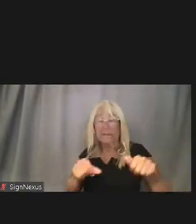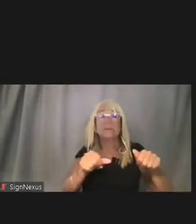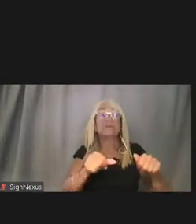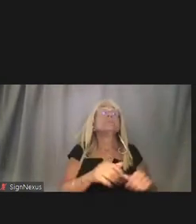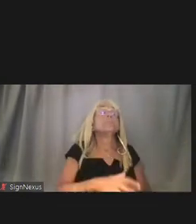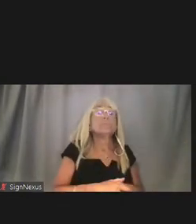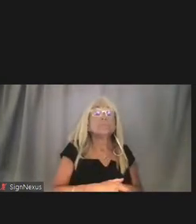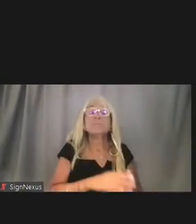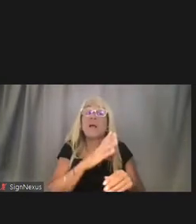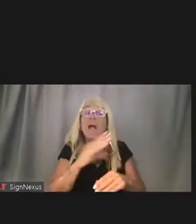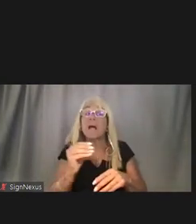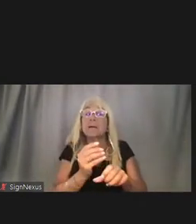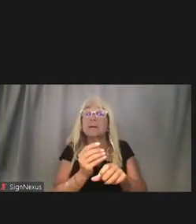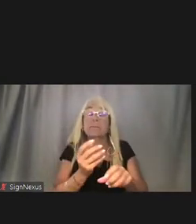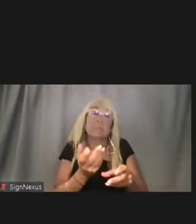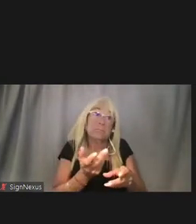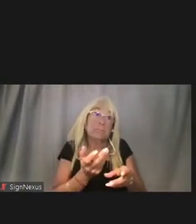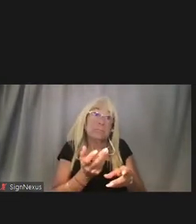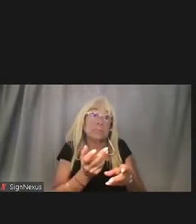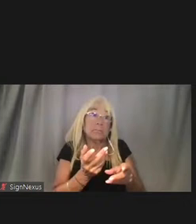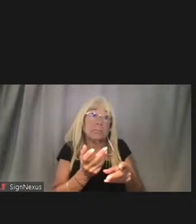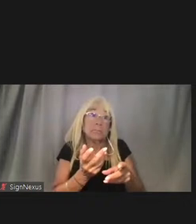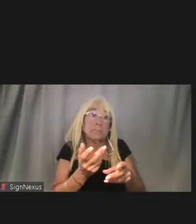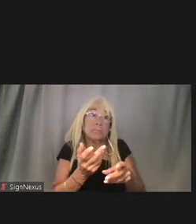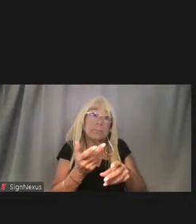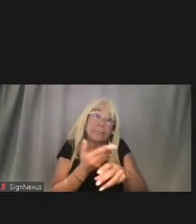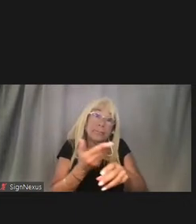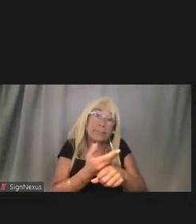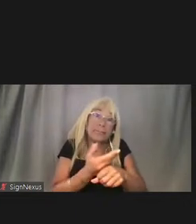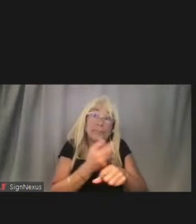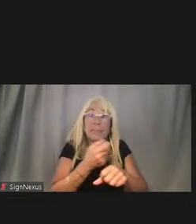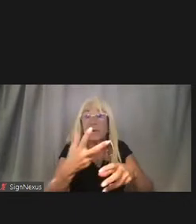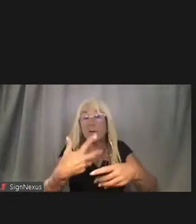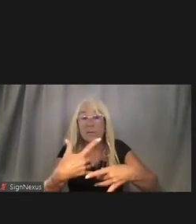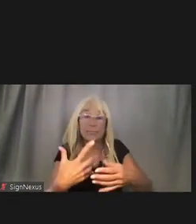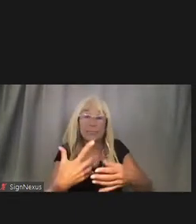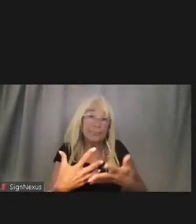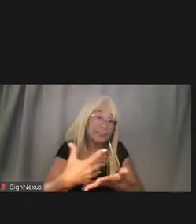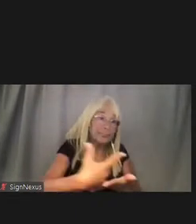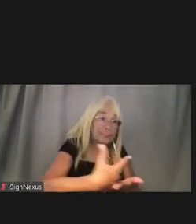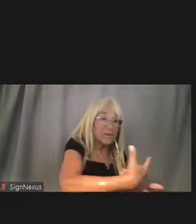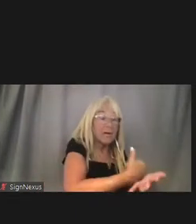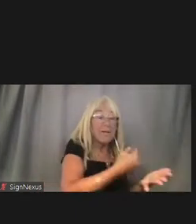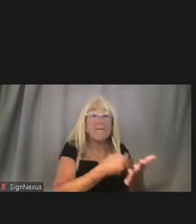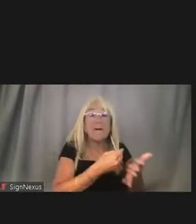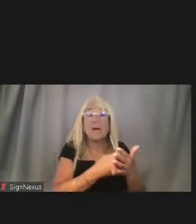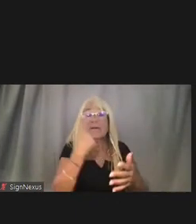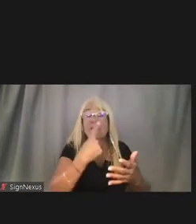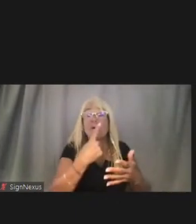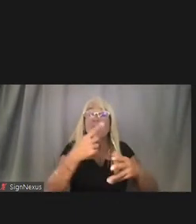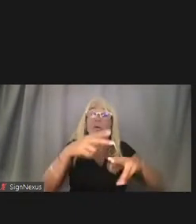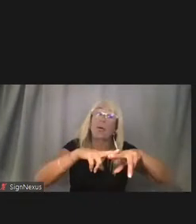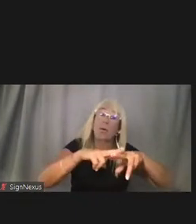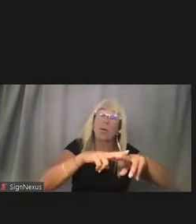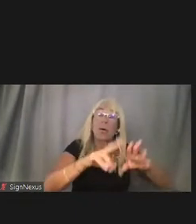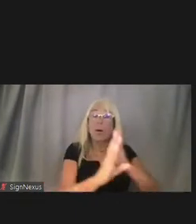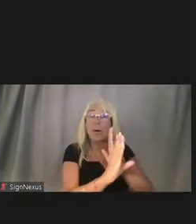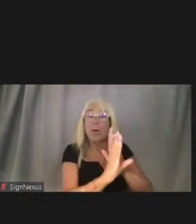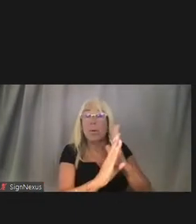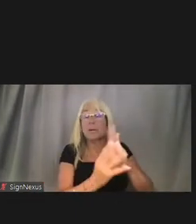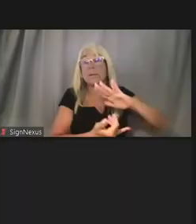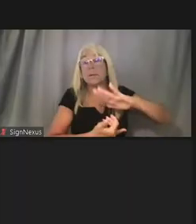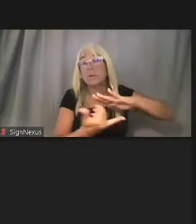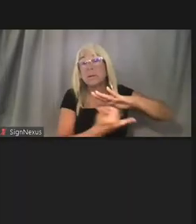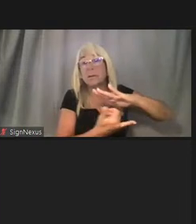and generate funds for mta's Capital investments in subways buses and commuter railroads the environmental